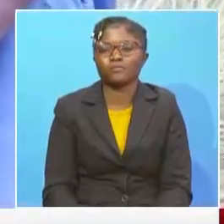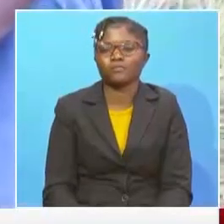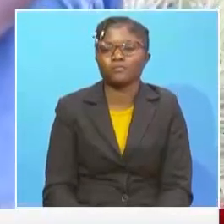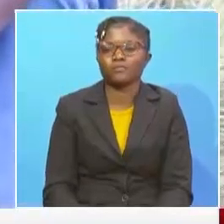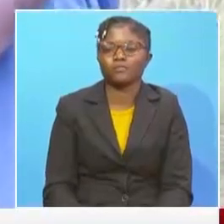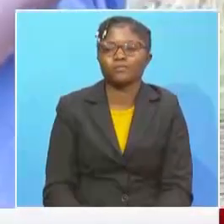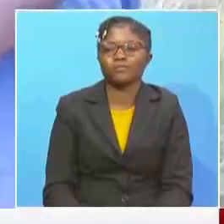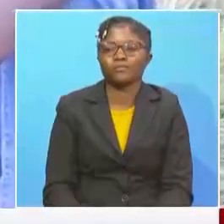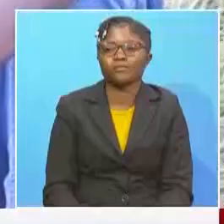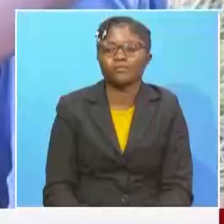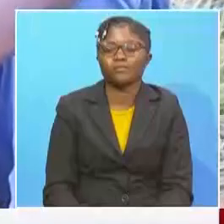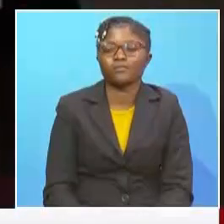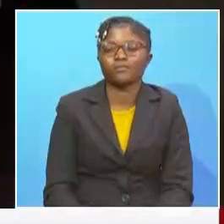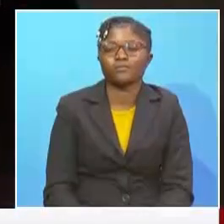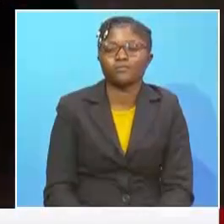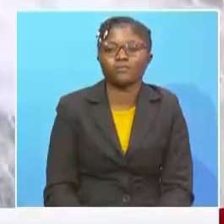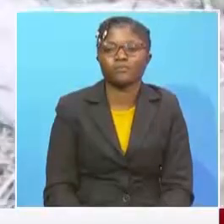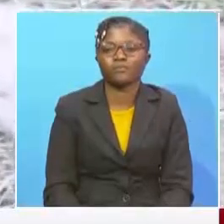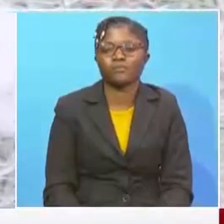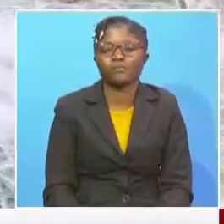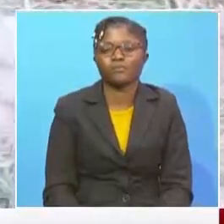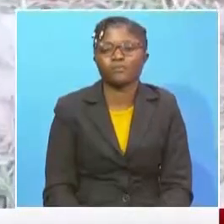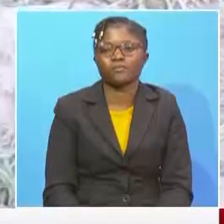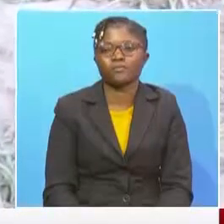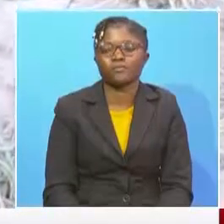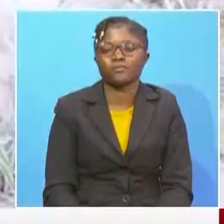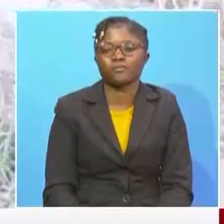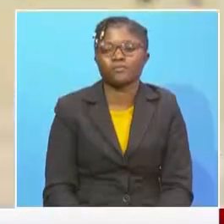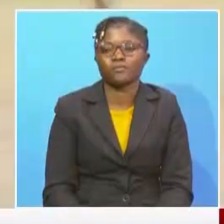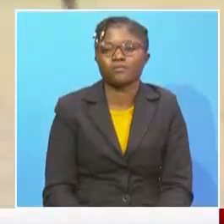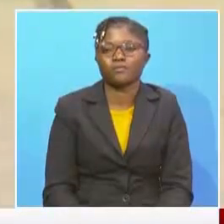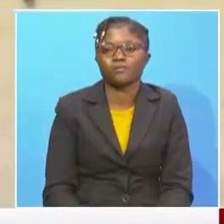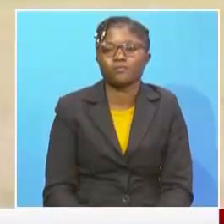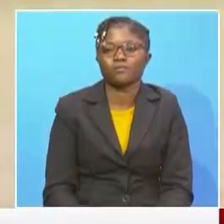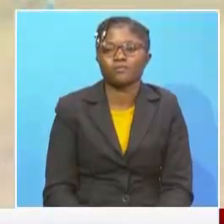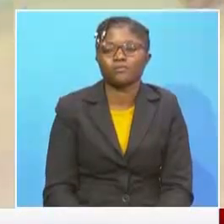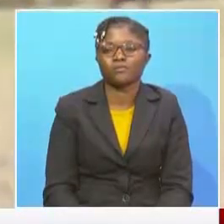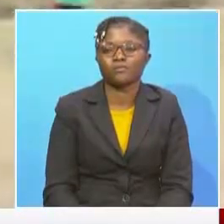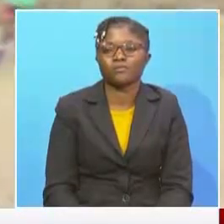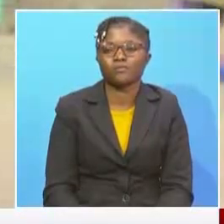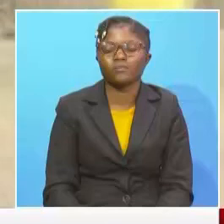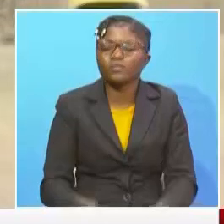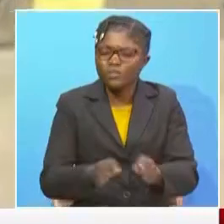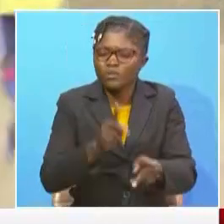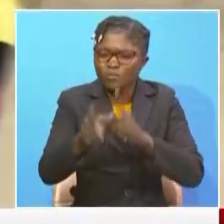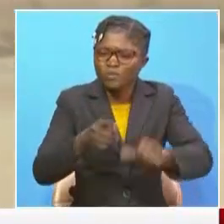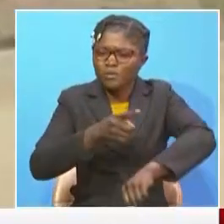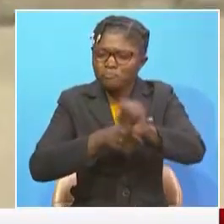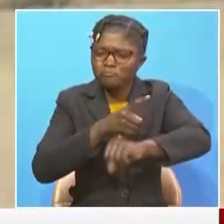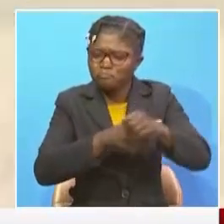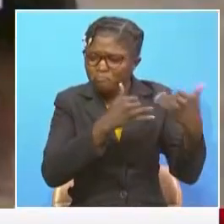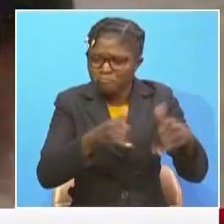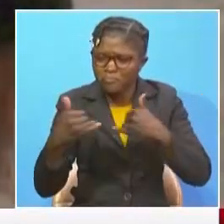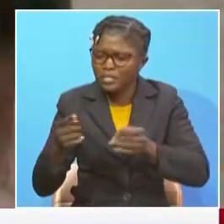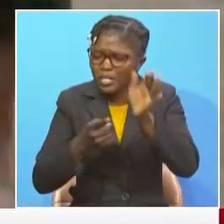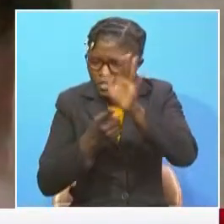Mure isa ku kuno mwapitandira mwatukula ku. Mwatumpura kwe mambwe ko pantanji. Sififyo today dea.